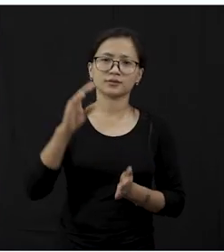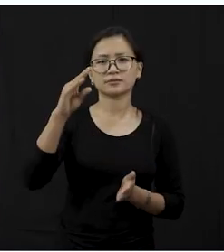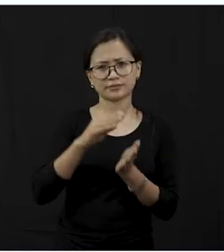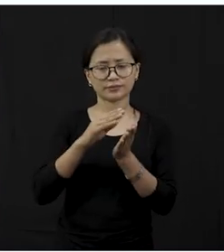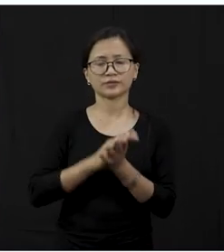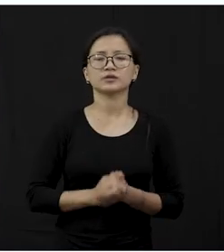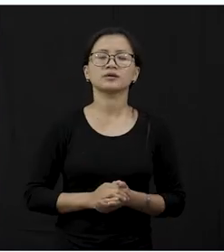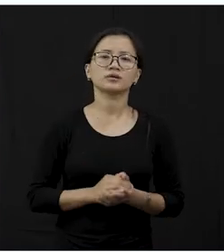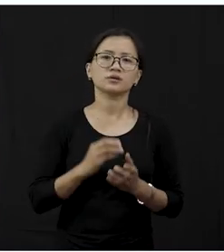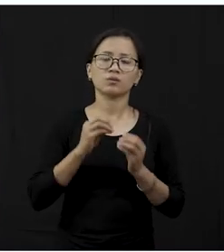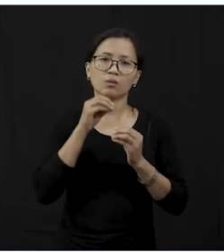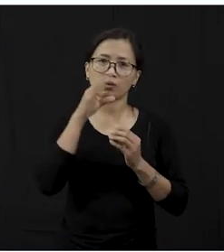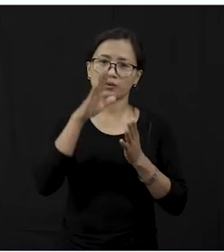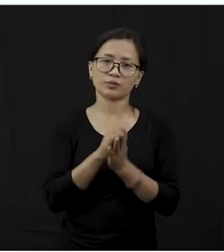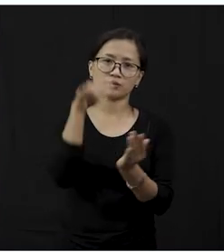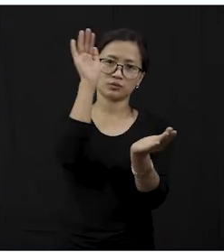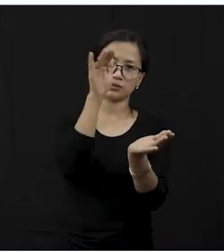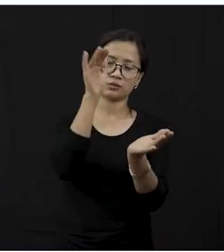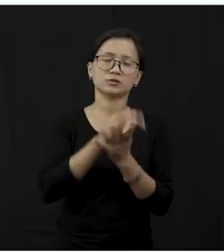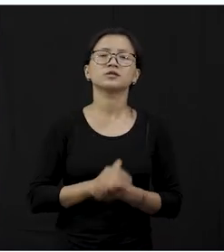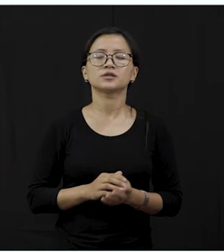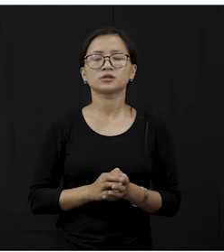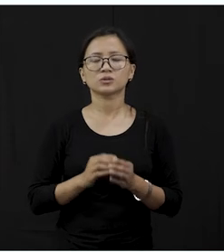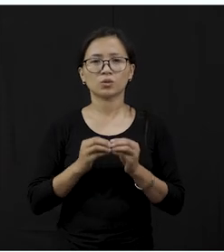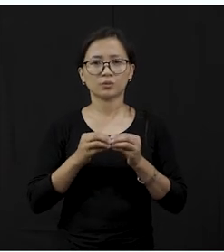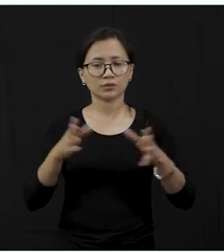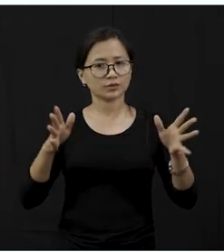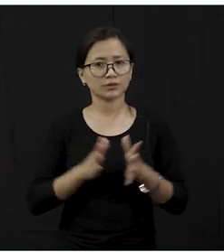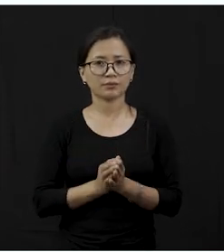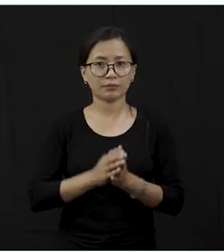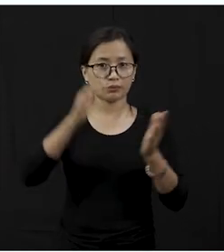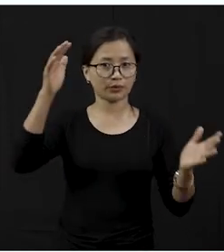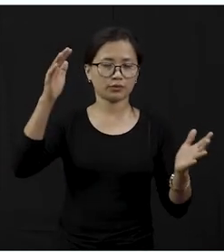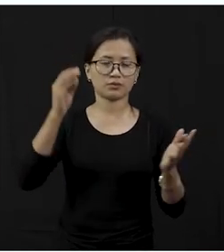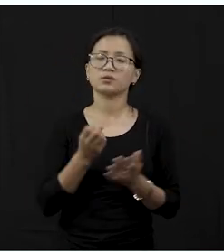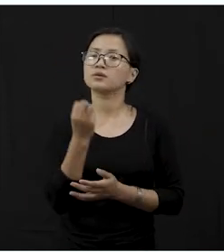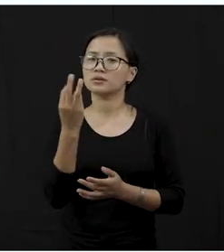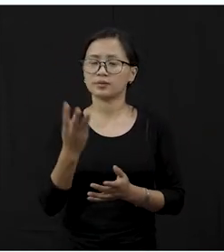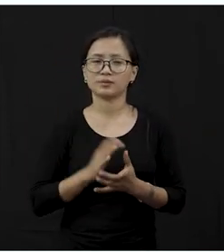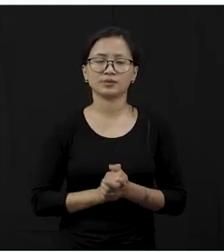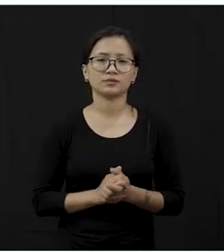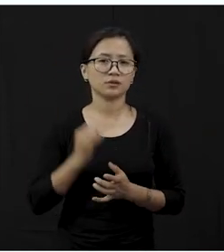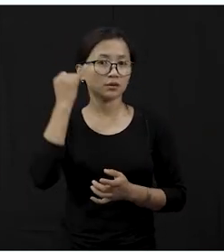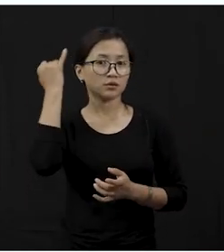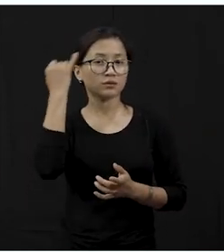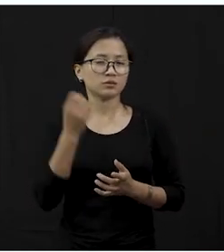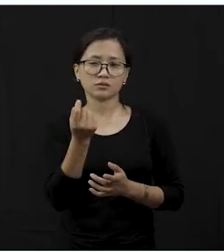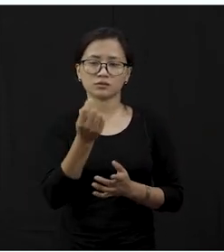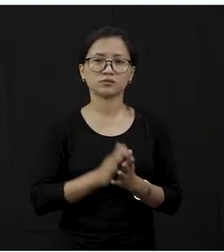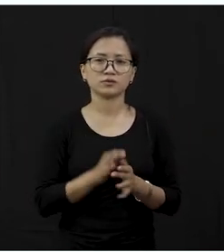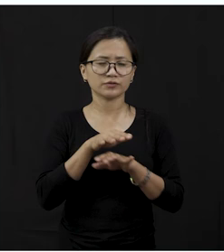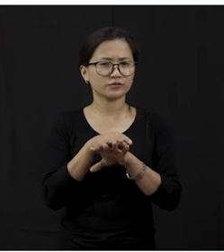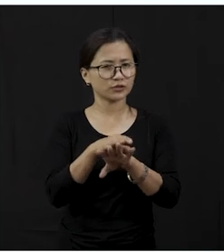this open mouth is towards the bigger number. So you compare the numbers. You can also imagine has a little thing